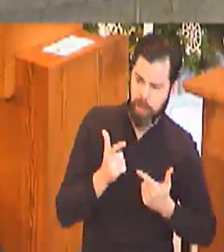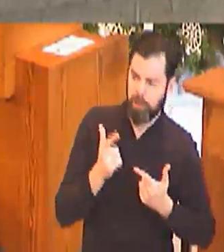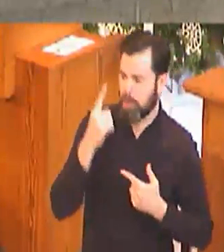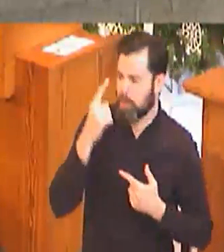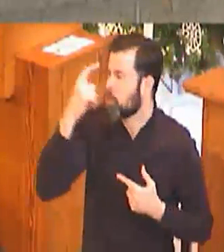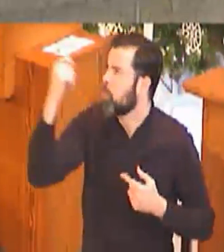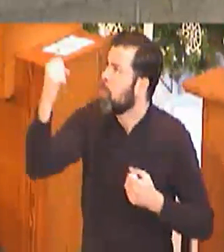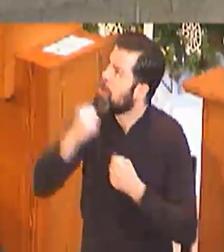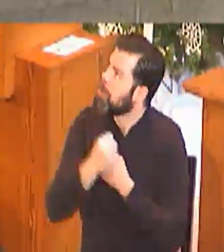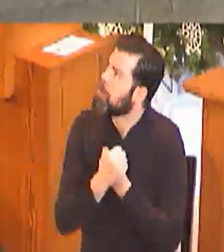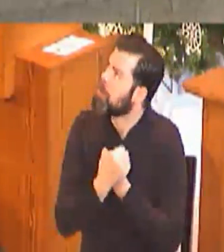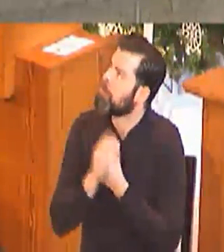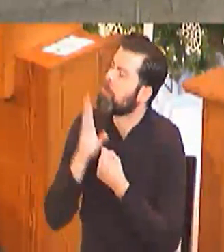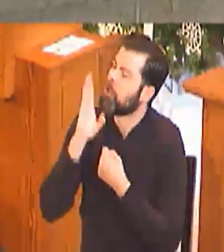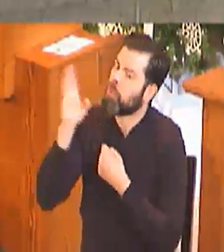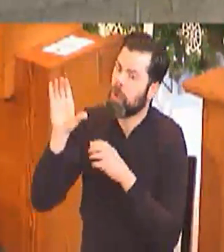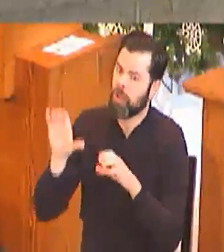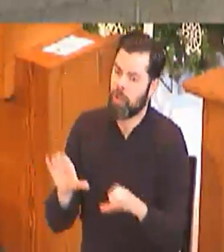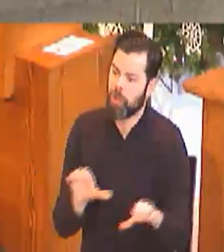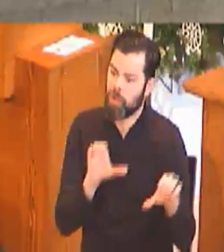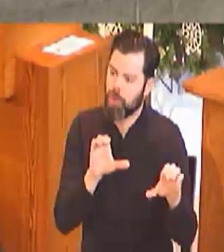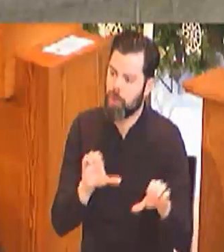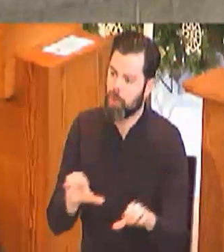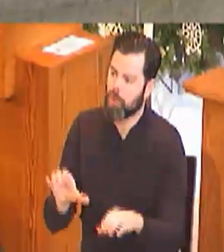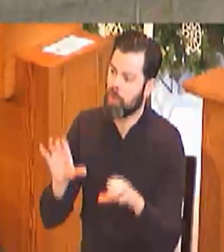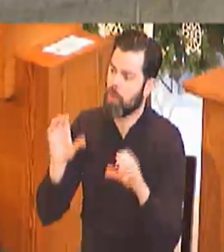do amazing.